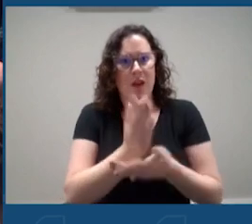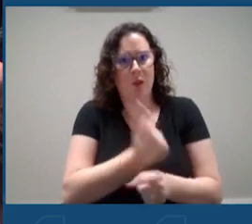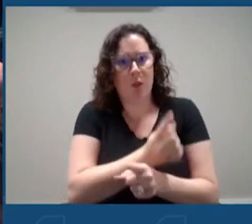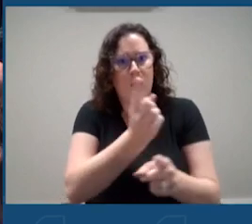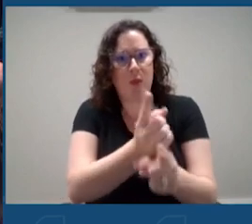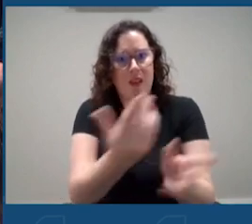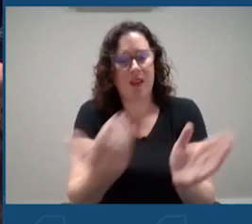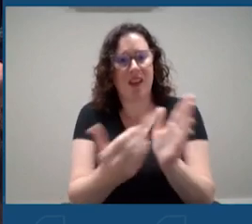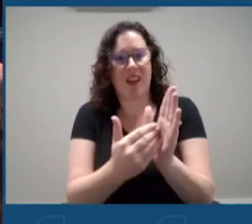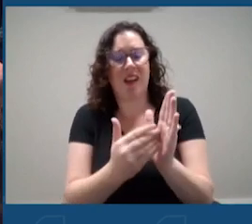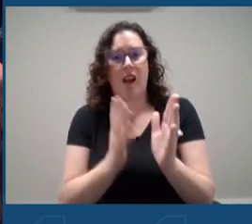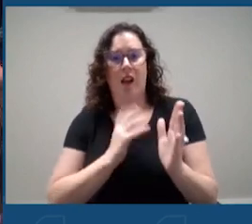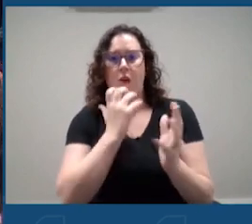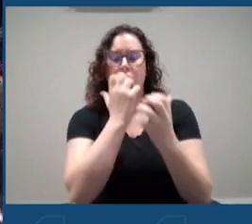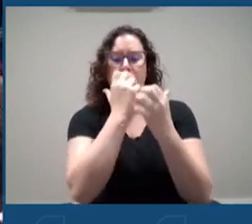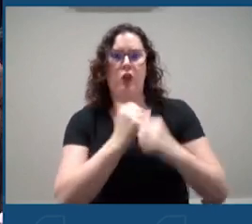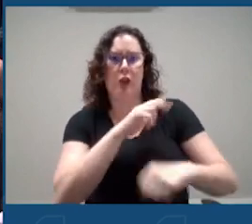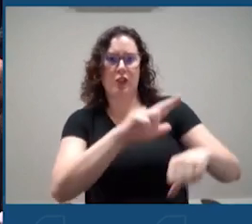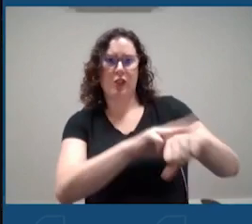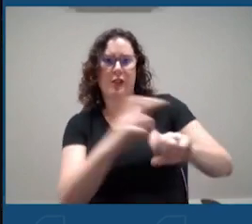cherish and love.